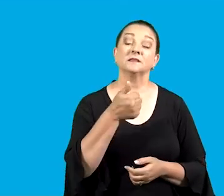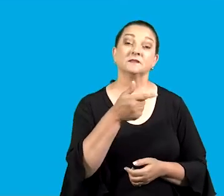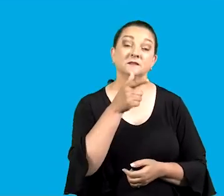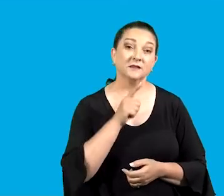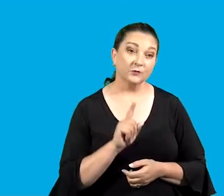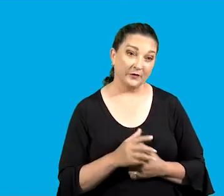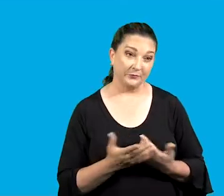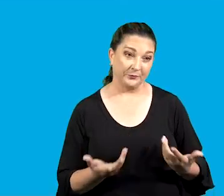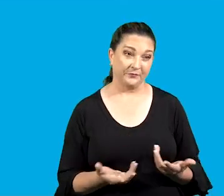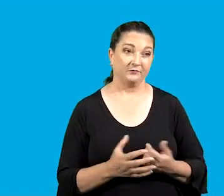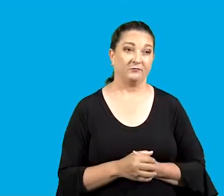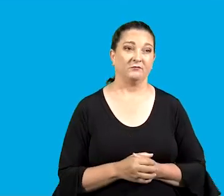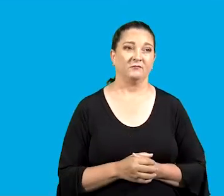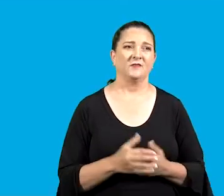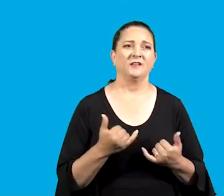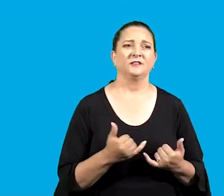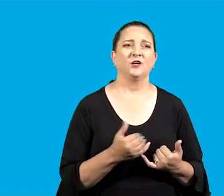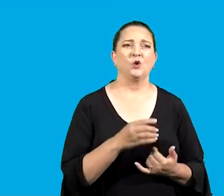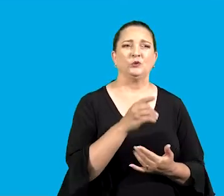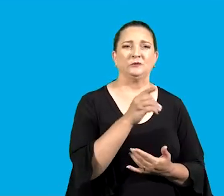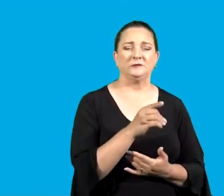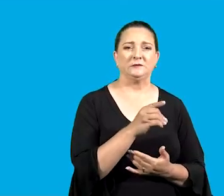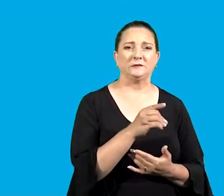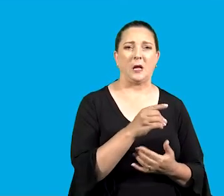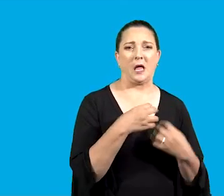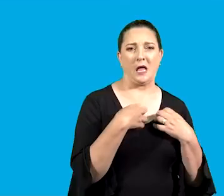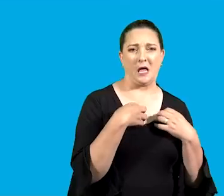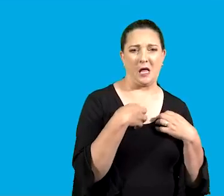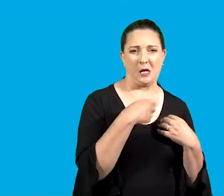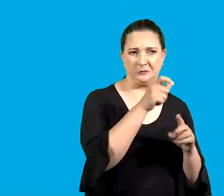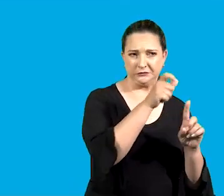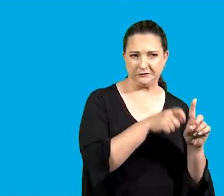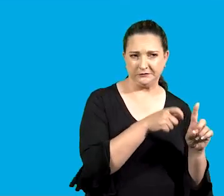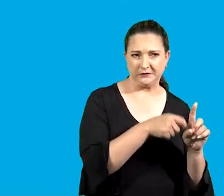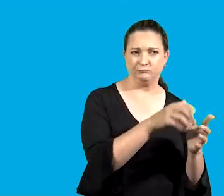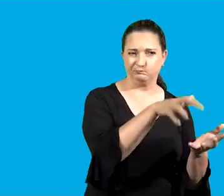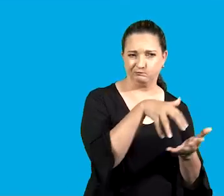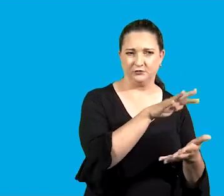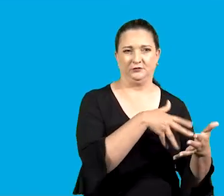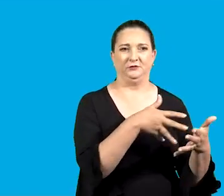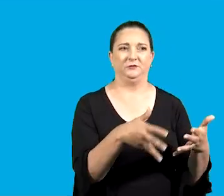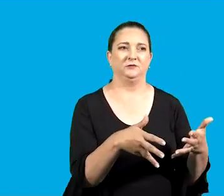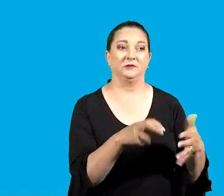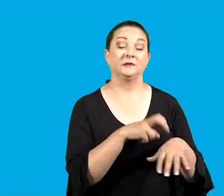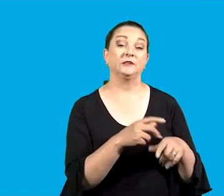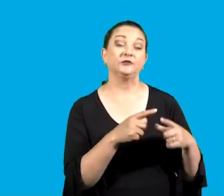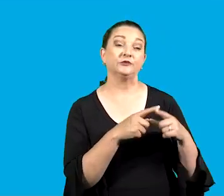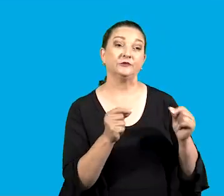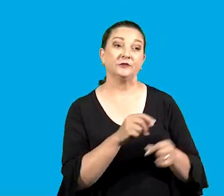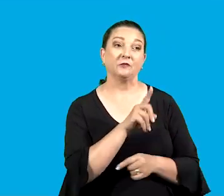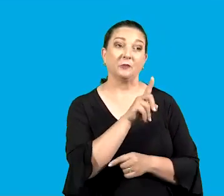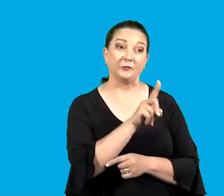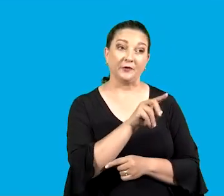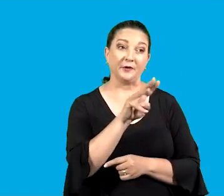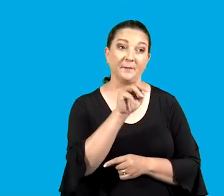Required. Complete the debtors collection schedule for the period 1 May 2023 to 30 June. Very key that